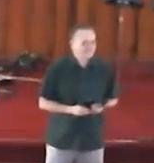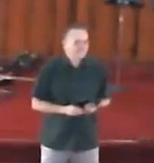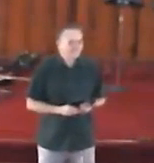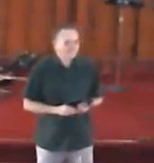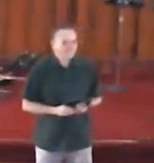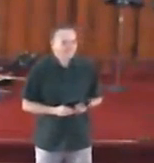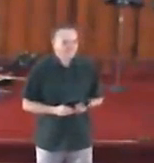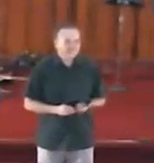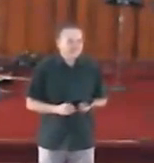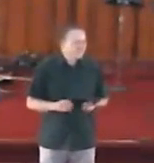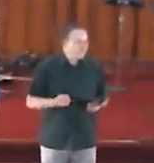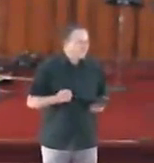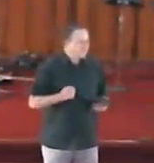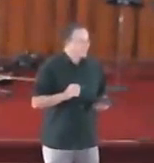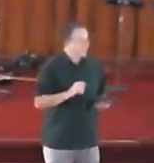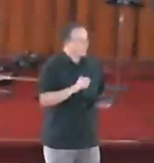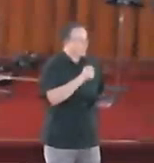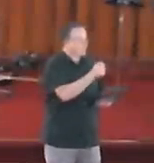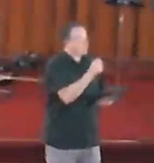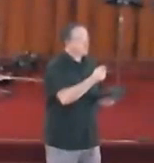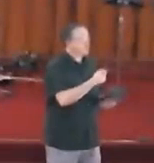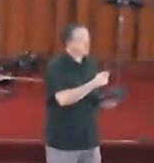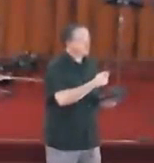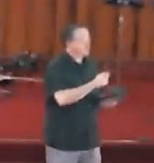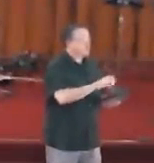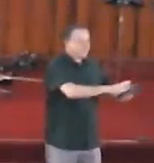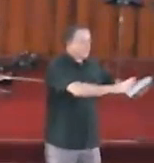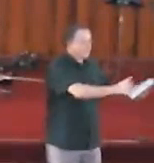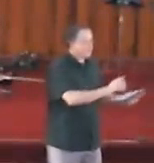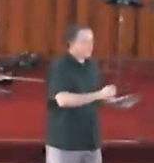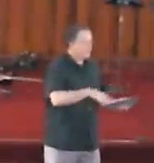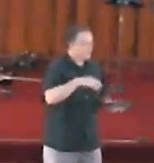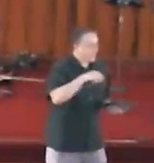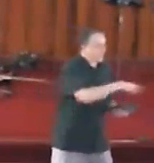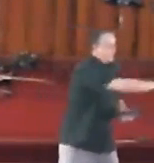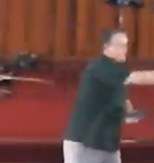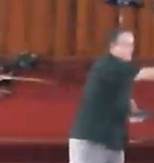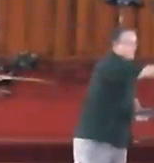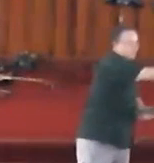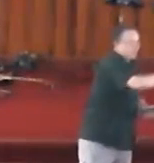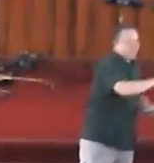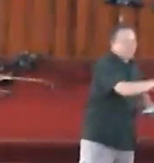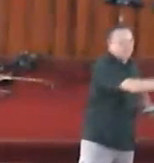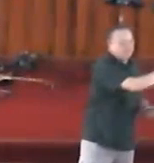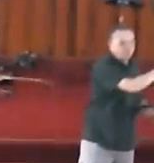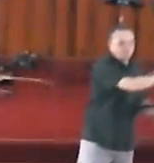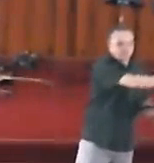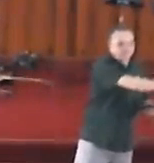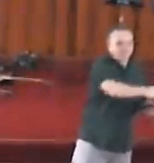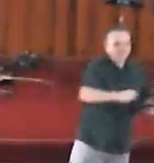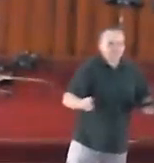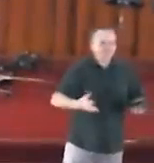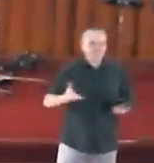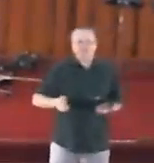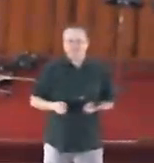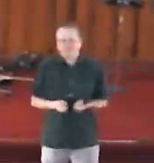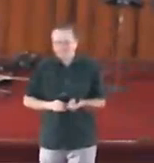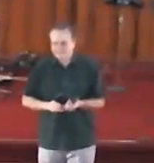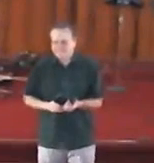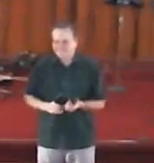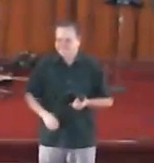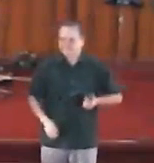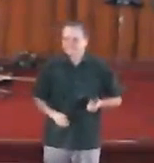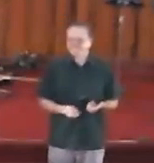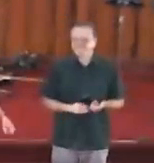he could start the car when he was going down the hill. Y si era una parada cortita, dejaba el carro encendido y se bajaba a la pulpería y se subía otra